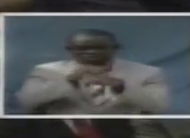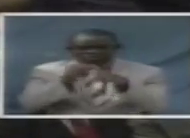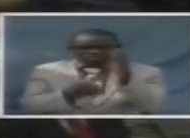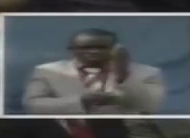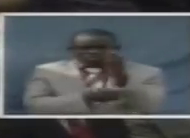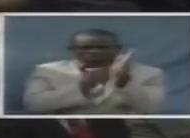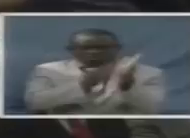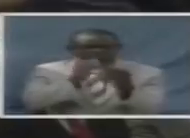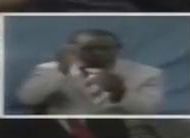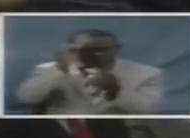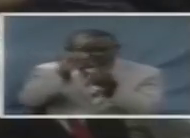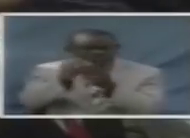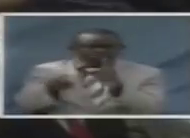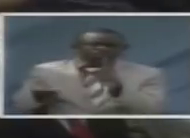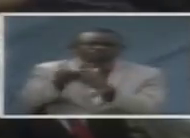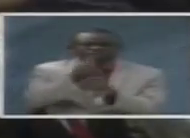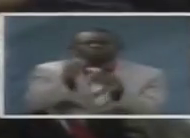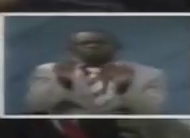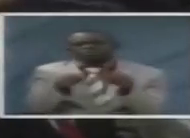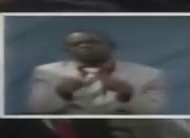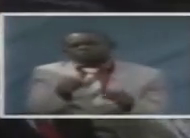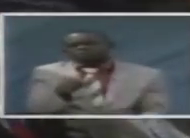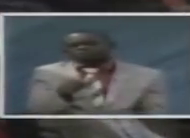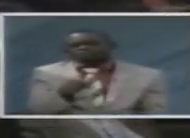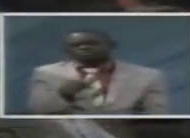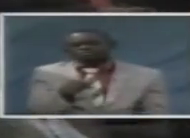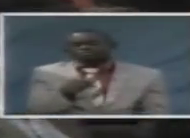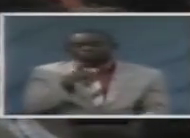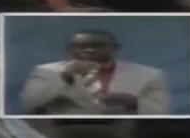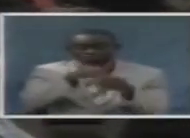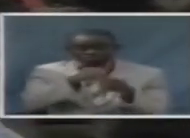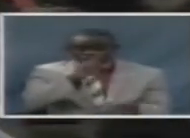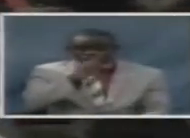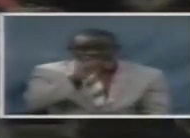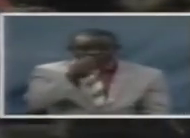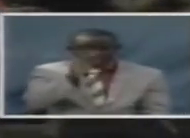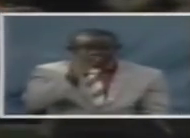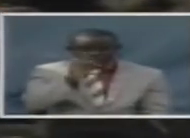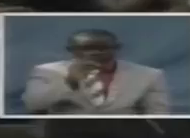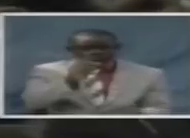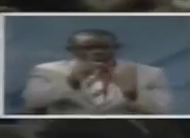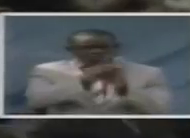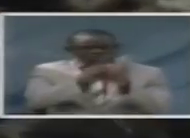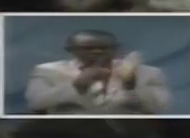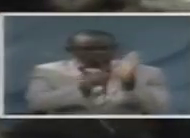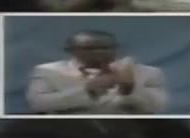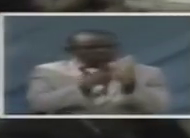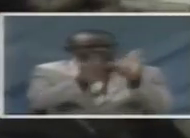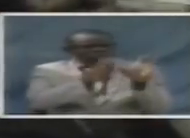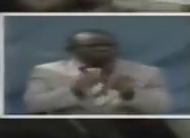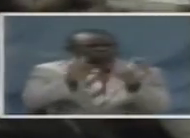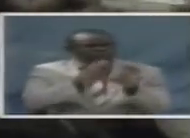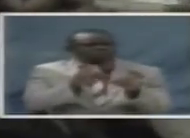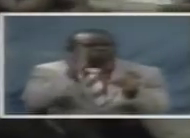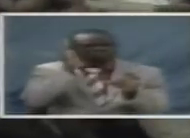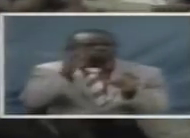the policy and structural interventions to be undertaken in 2018 will be aligned to the